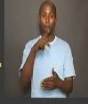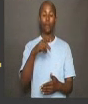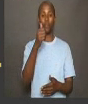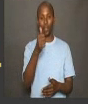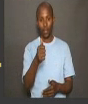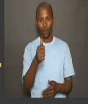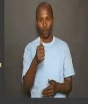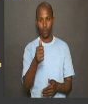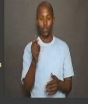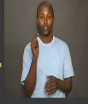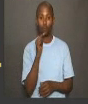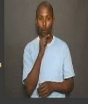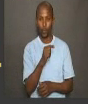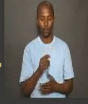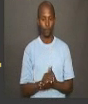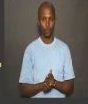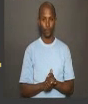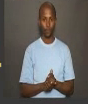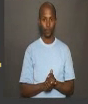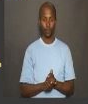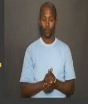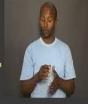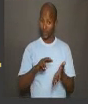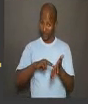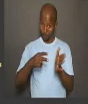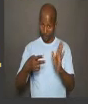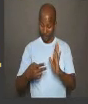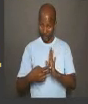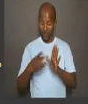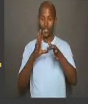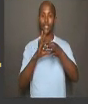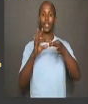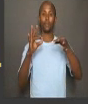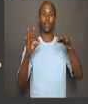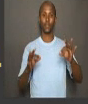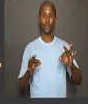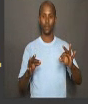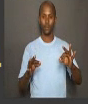a is false, which means the statement